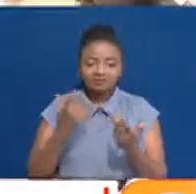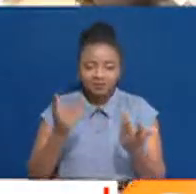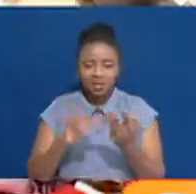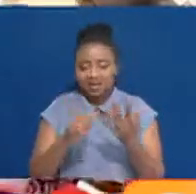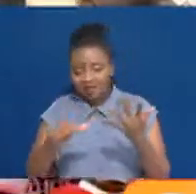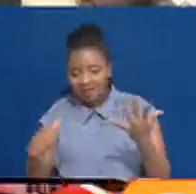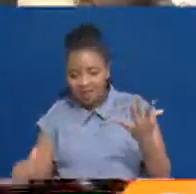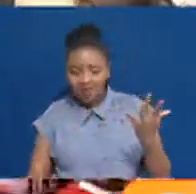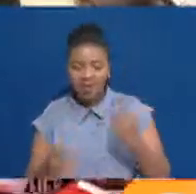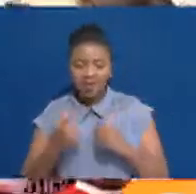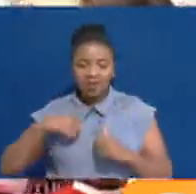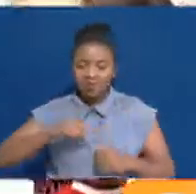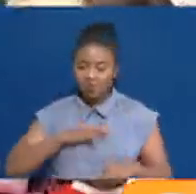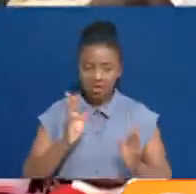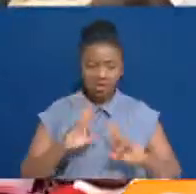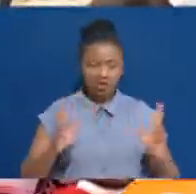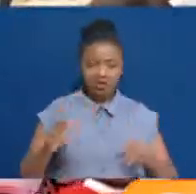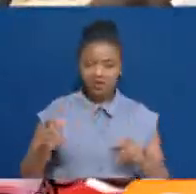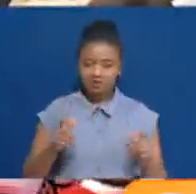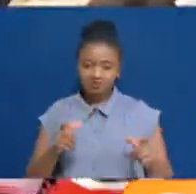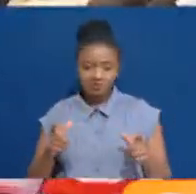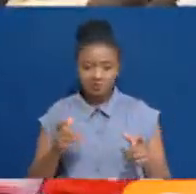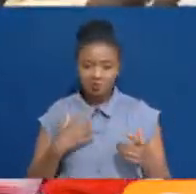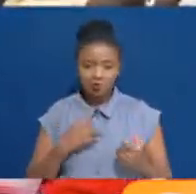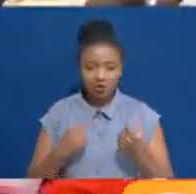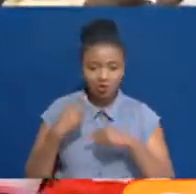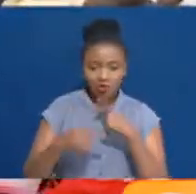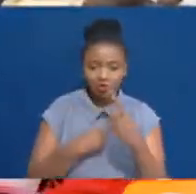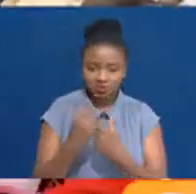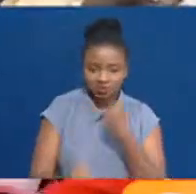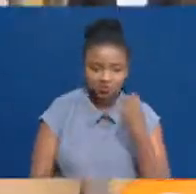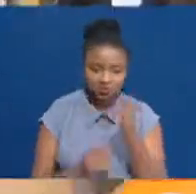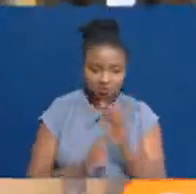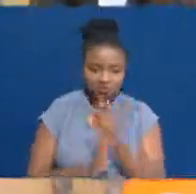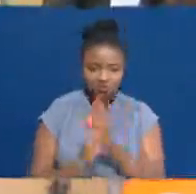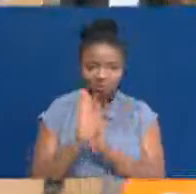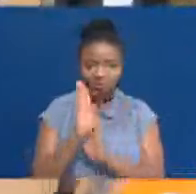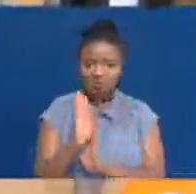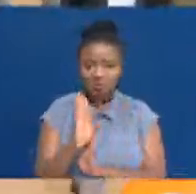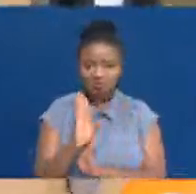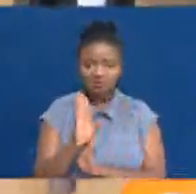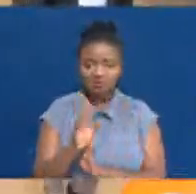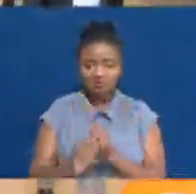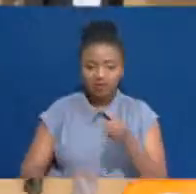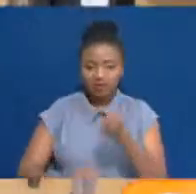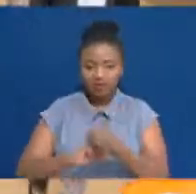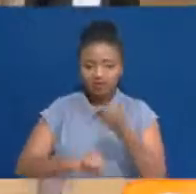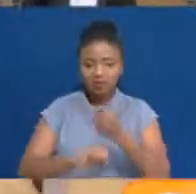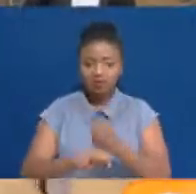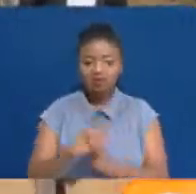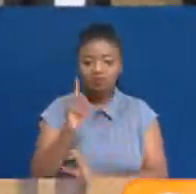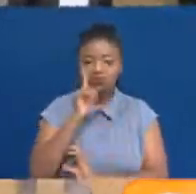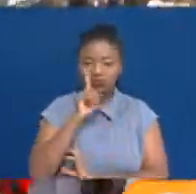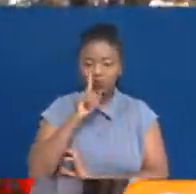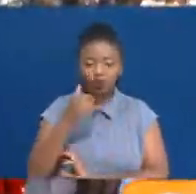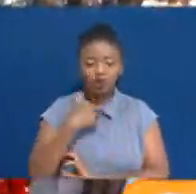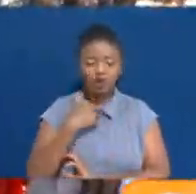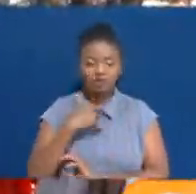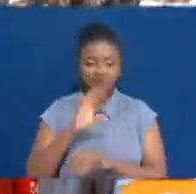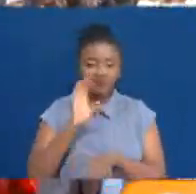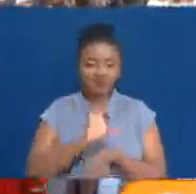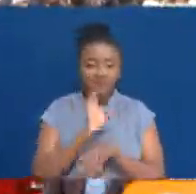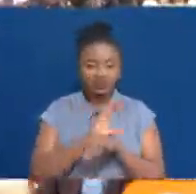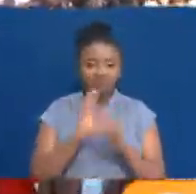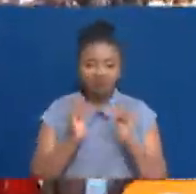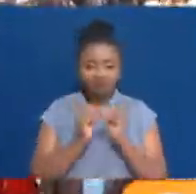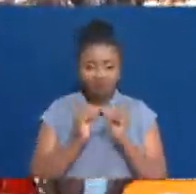huku tunashikilia ground na tutaendelea kupeleka maendeleo. President tomorrow hosts an interdenominational prayers at the Sagana